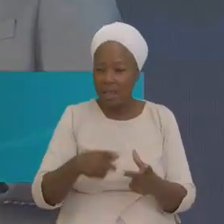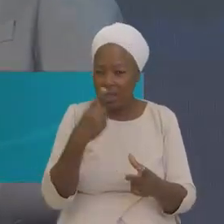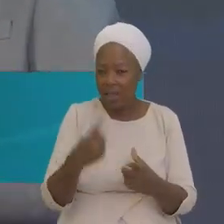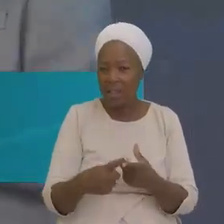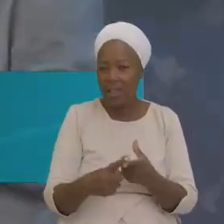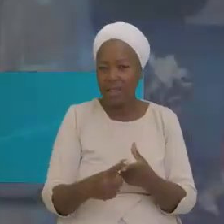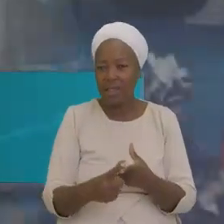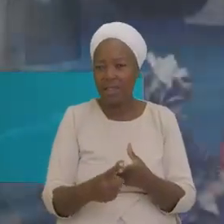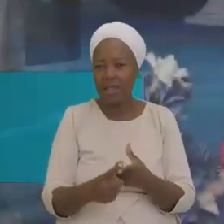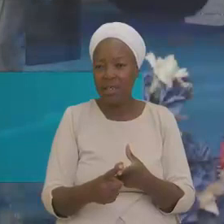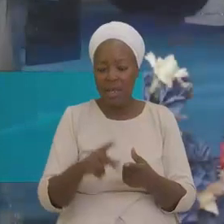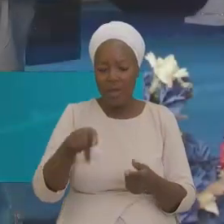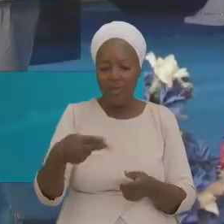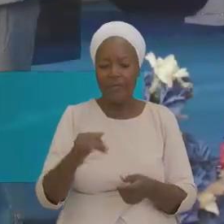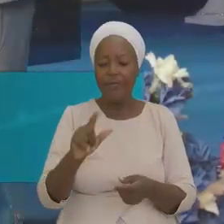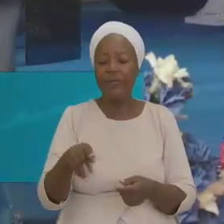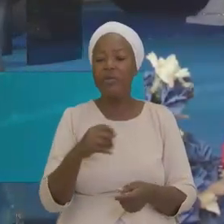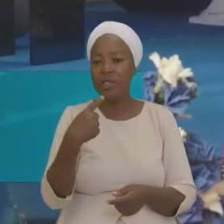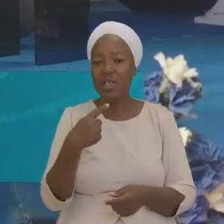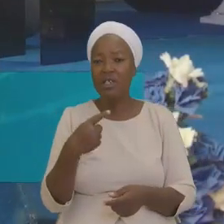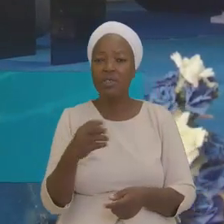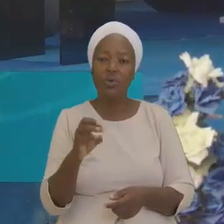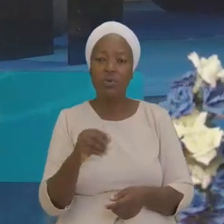Philip said, show us the Father.